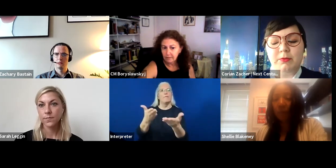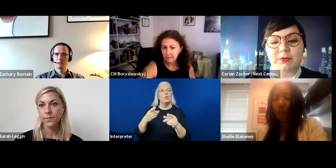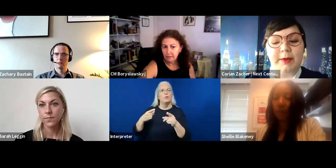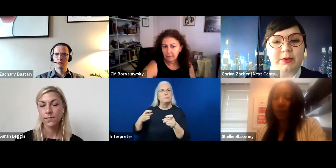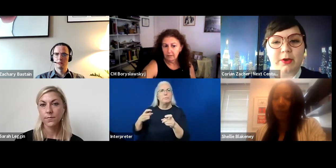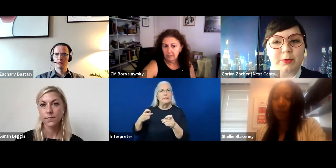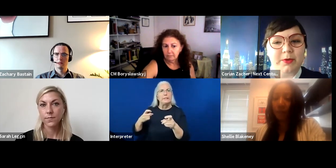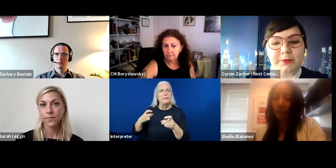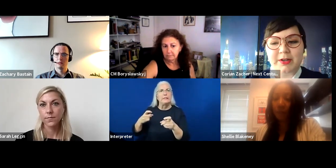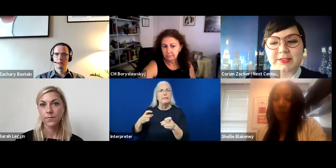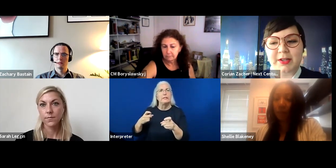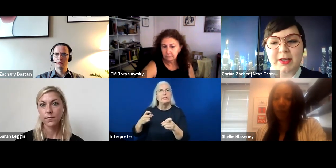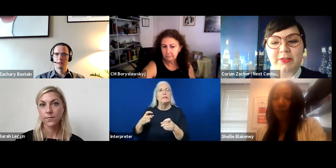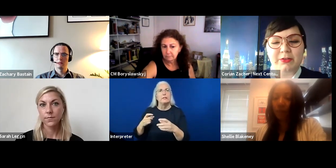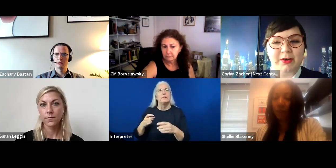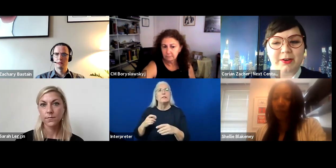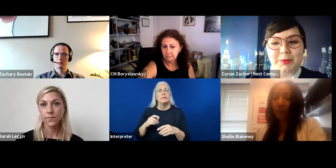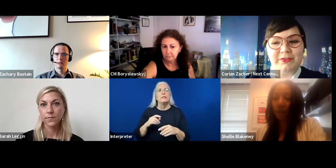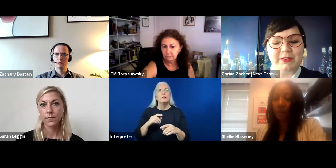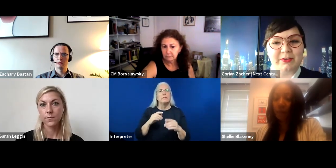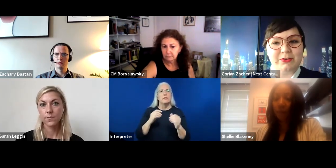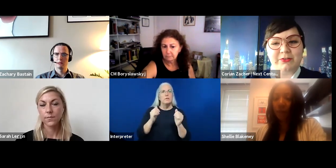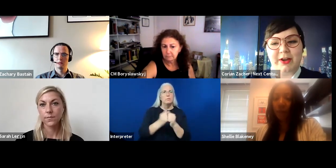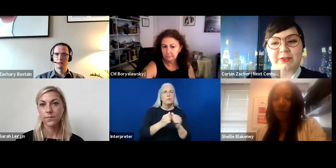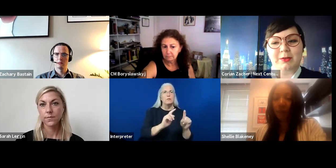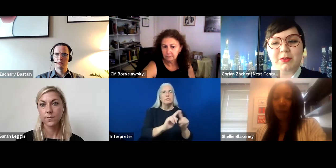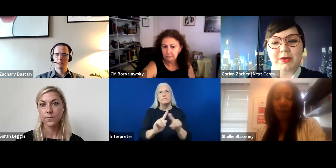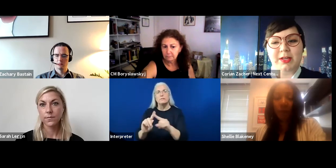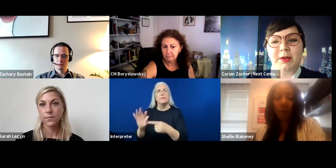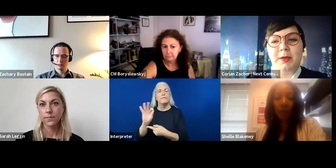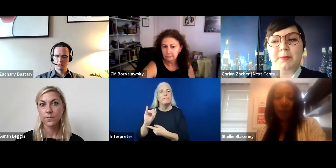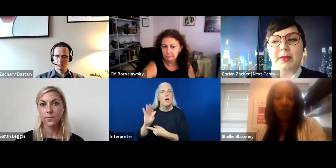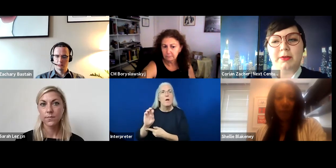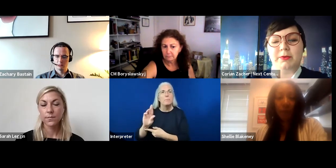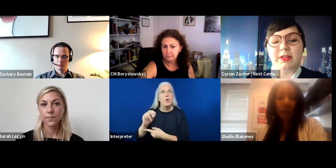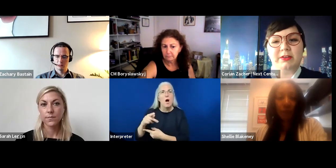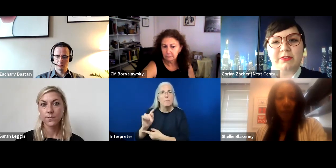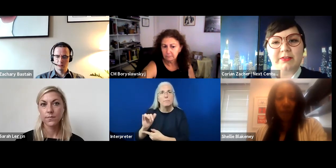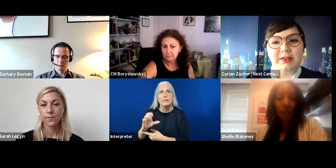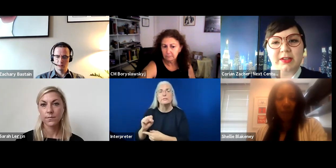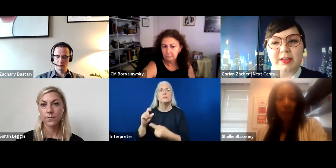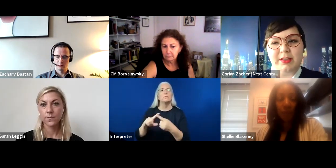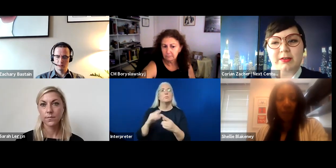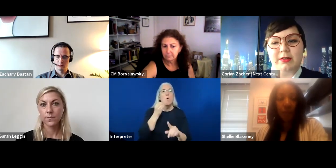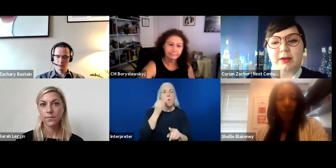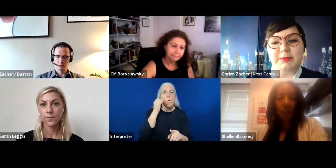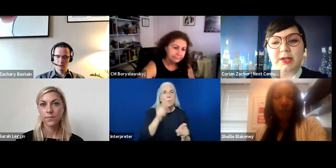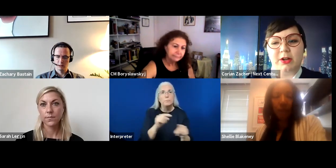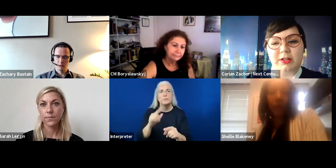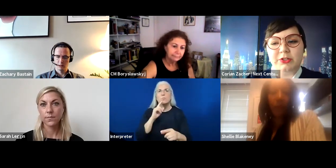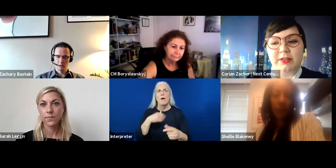fiber to the home networks. And those aren't a perfect solution for every community, but really investing